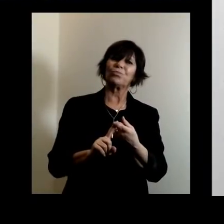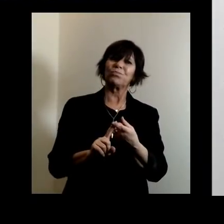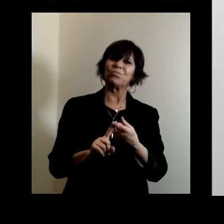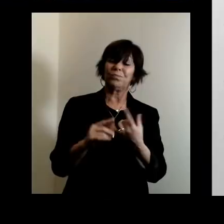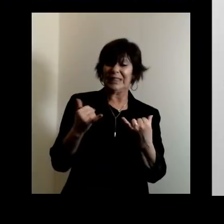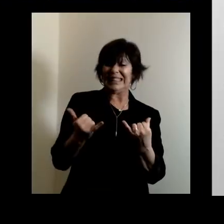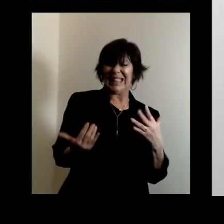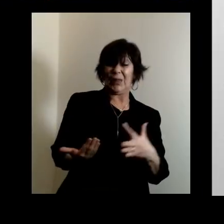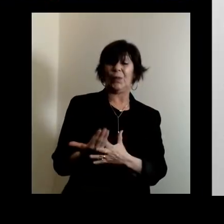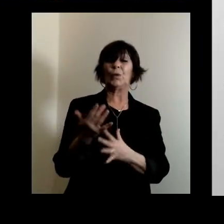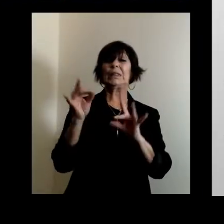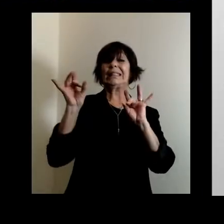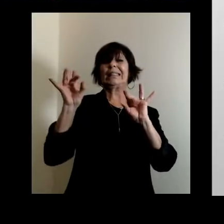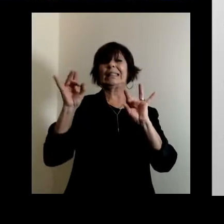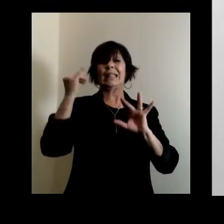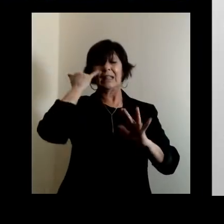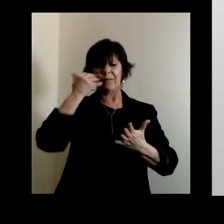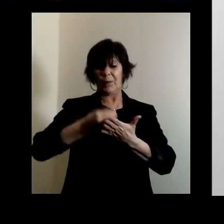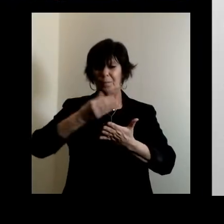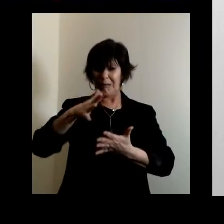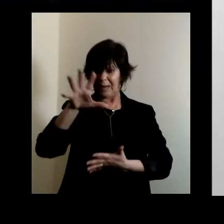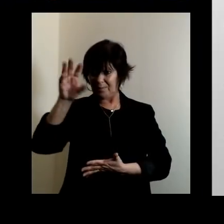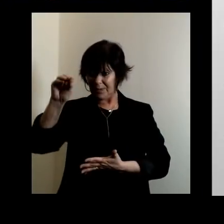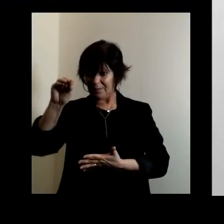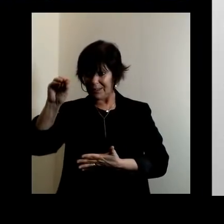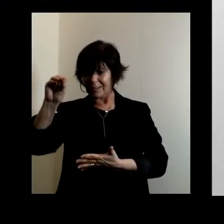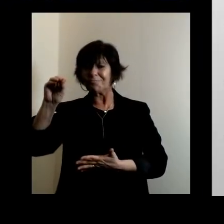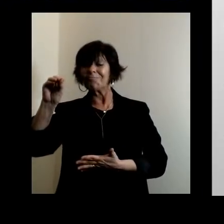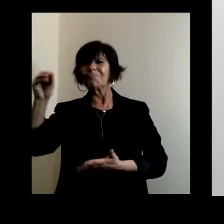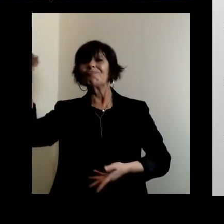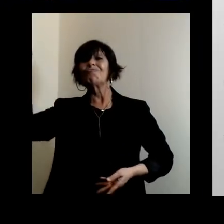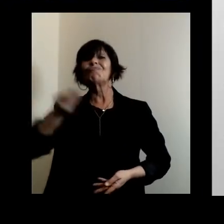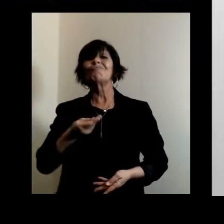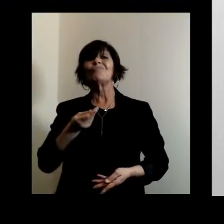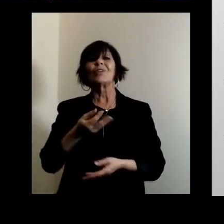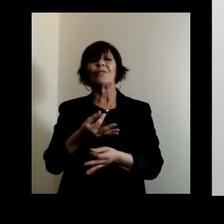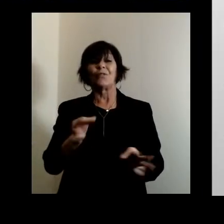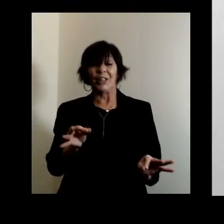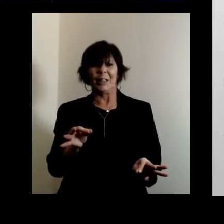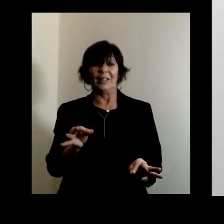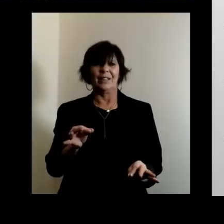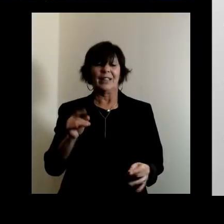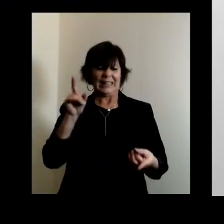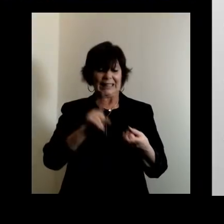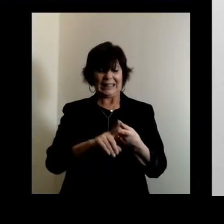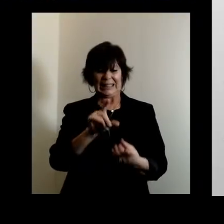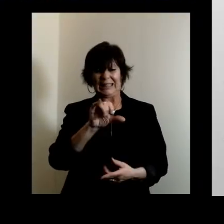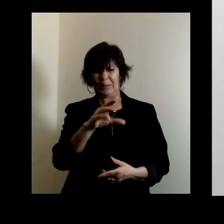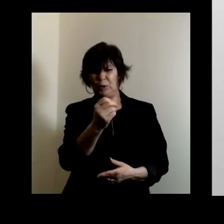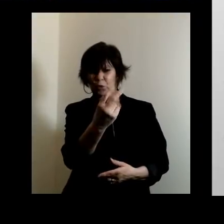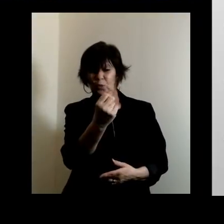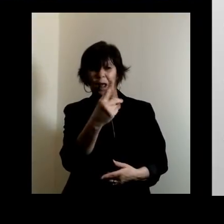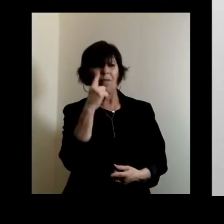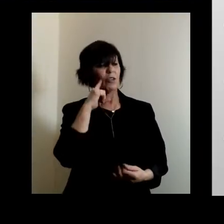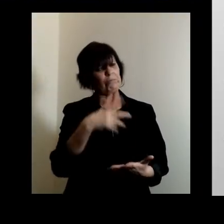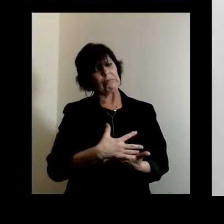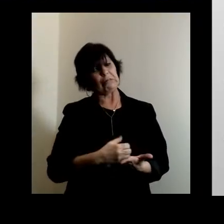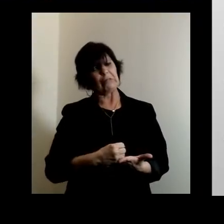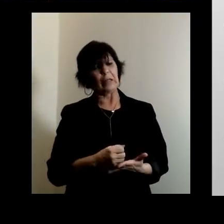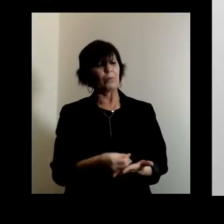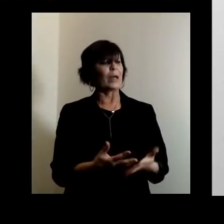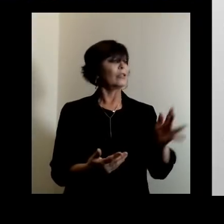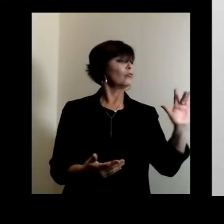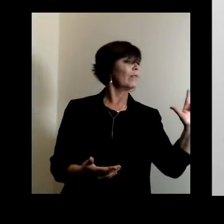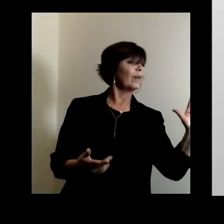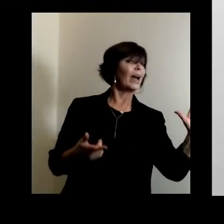through Sunday, if you buy a gift card at $50, you get a free one. And until December 12th, or when supplies run out, if you buy one for